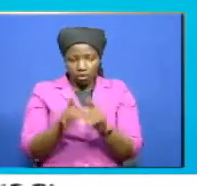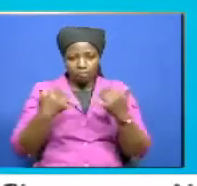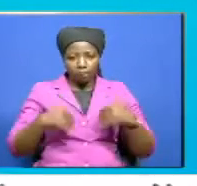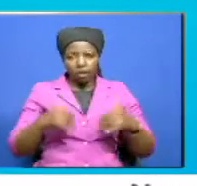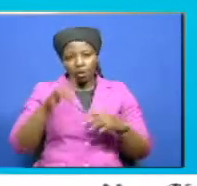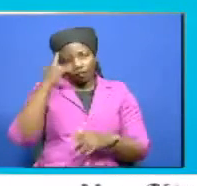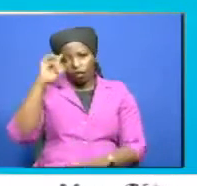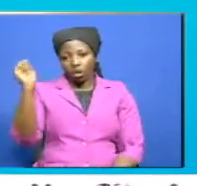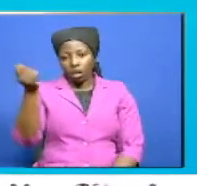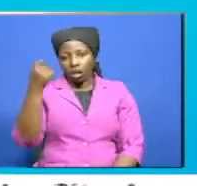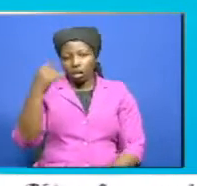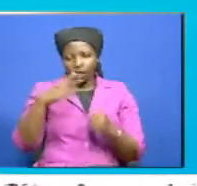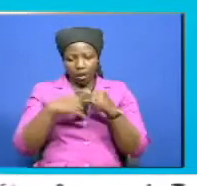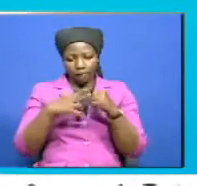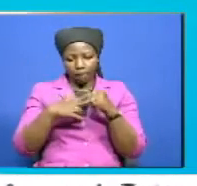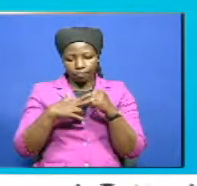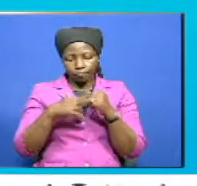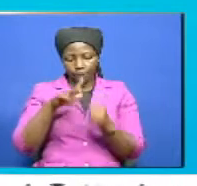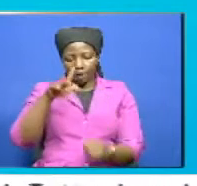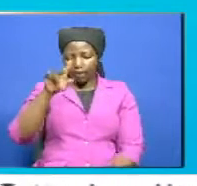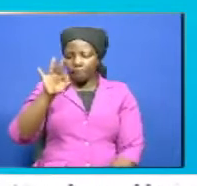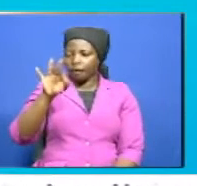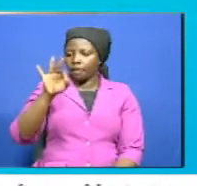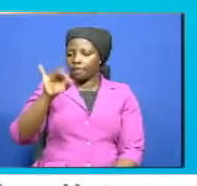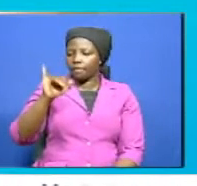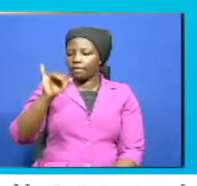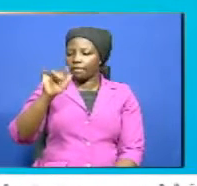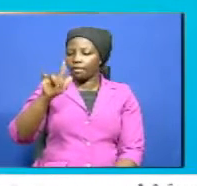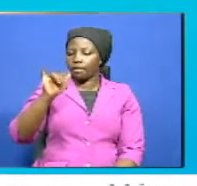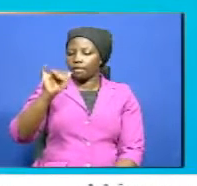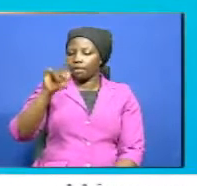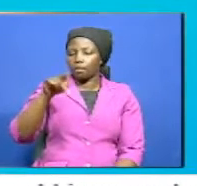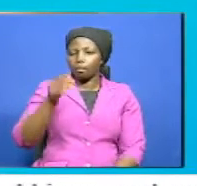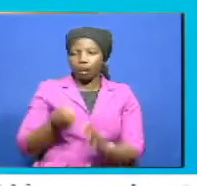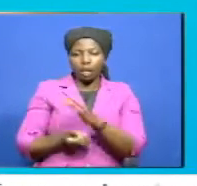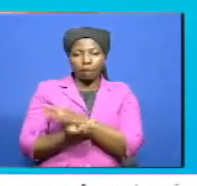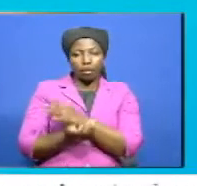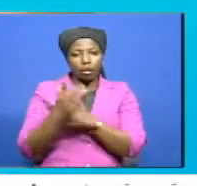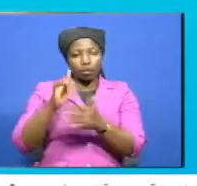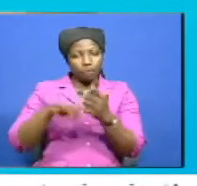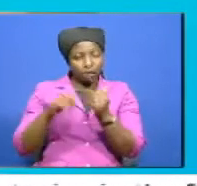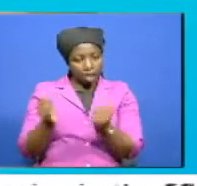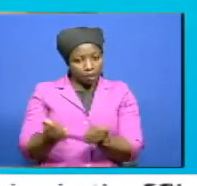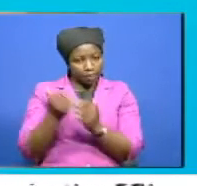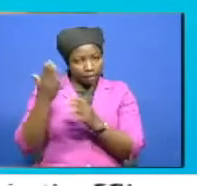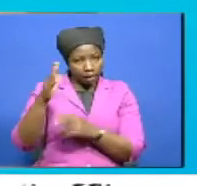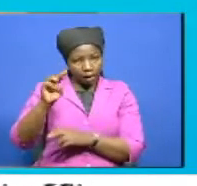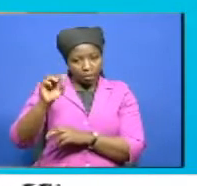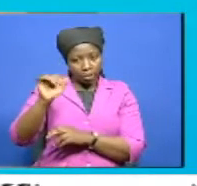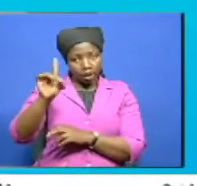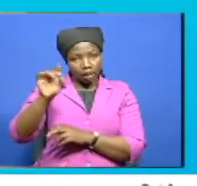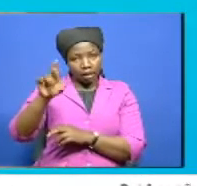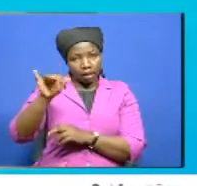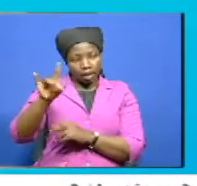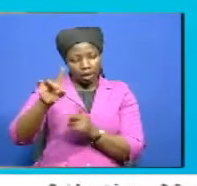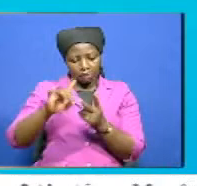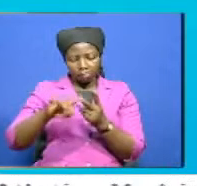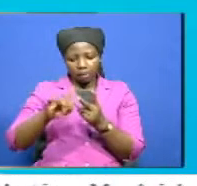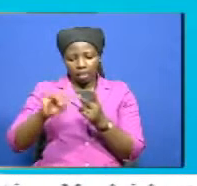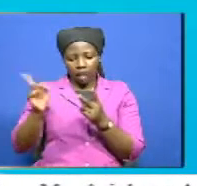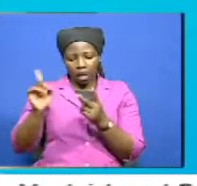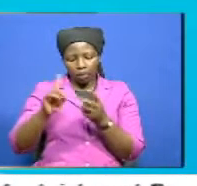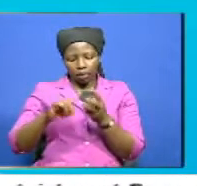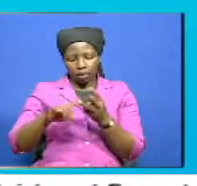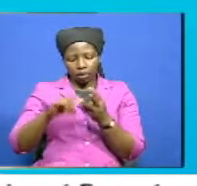Felix Ochieng, to break down what was happening in Madrid and also in Nairobi, Nakuru and Kakamega. We should also be